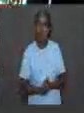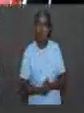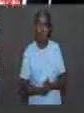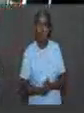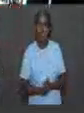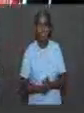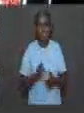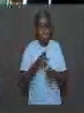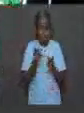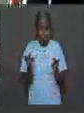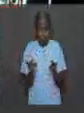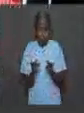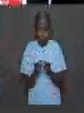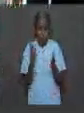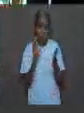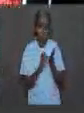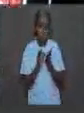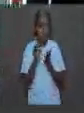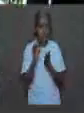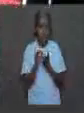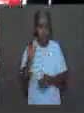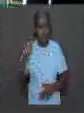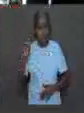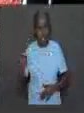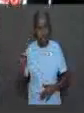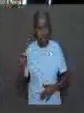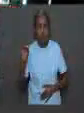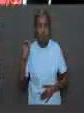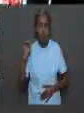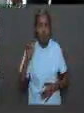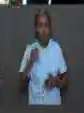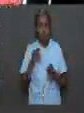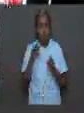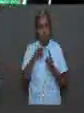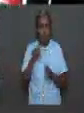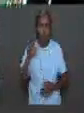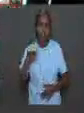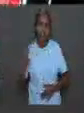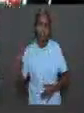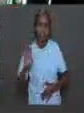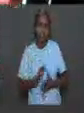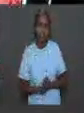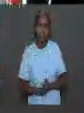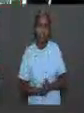The positions are numbered as 0 through 36.